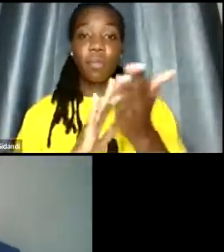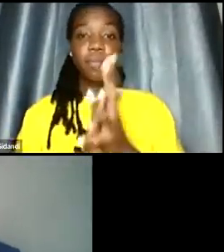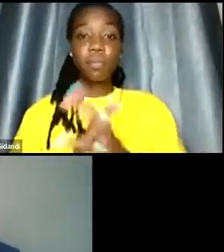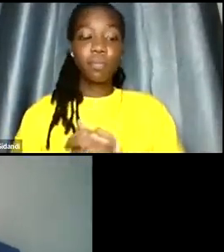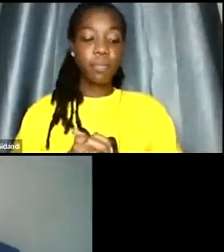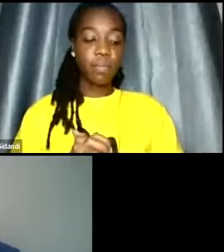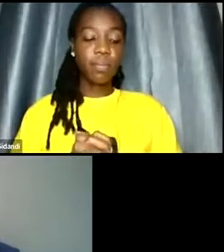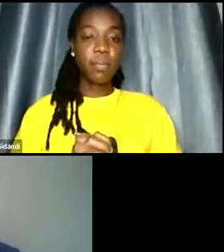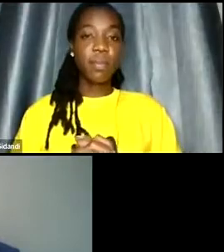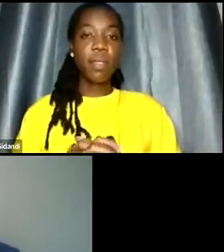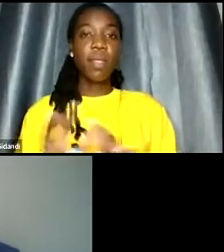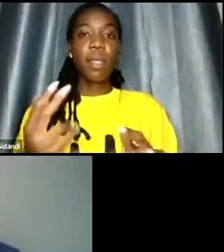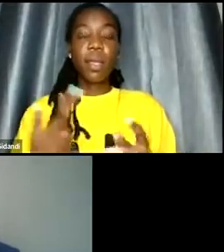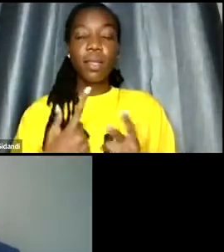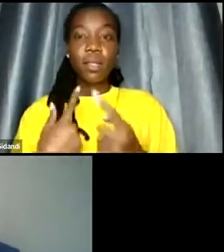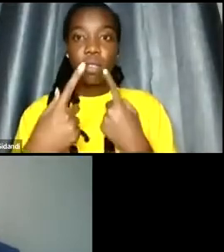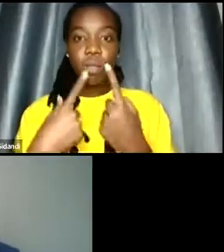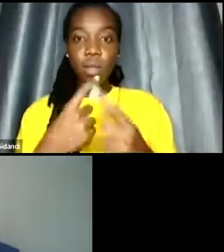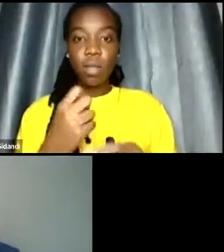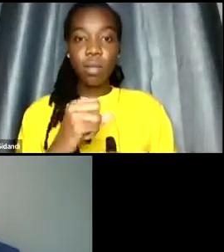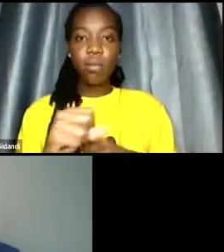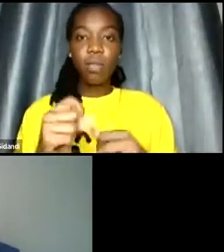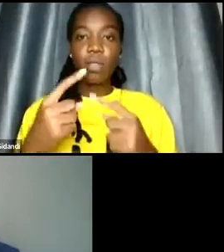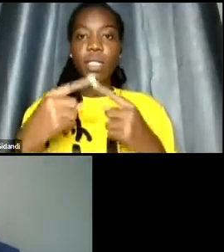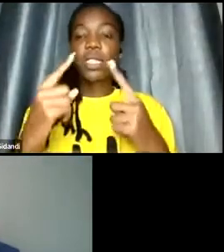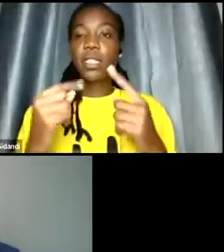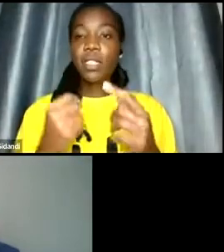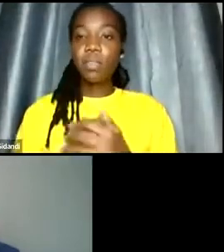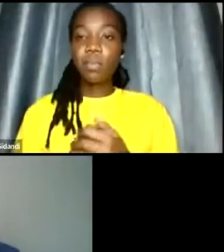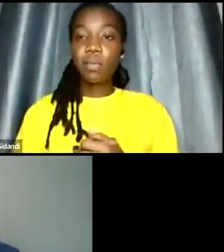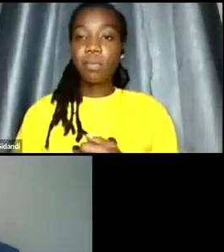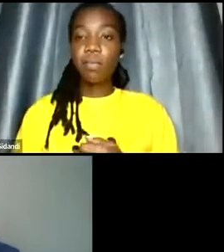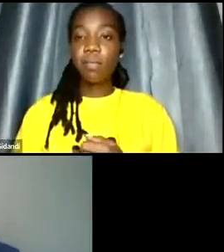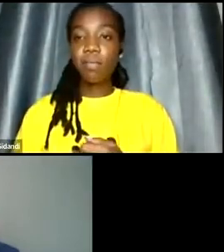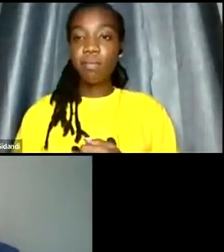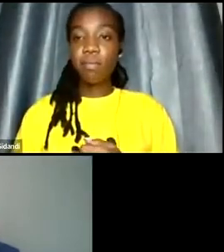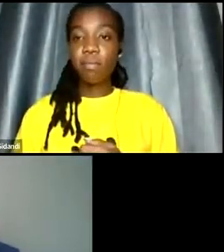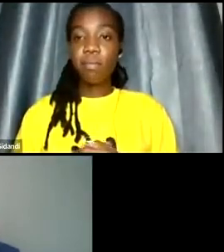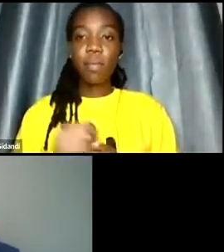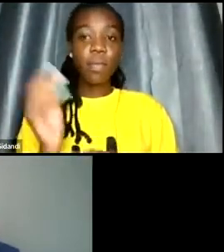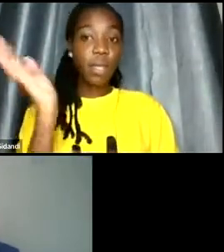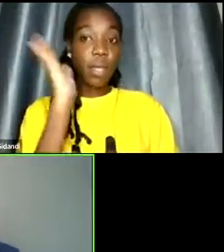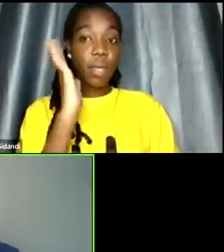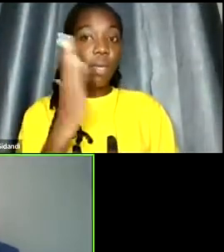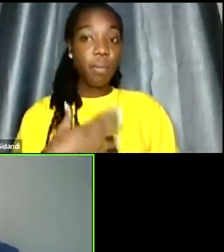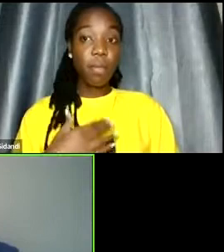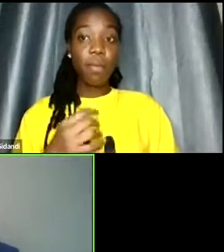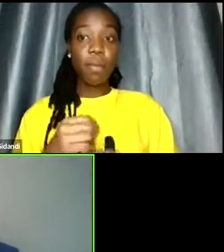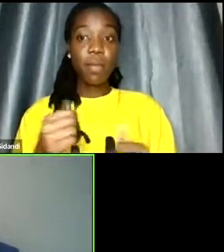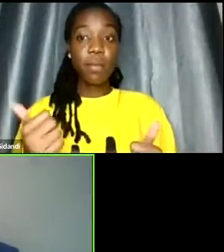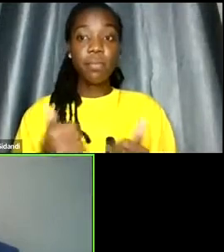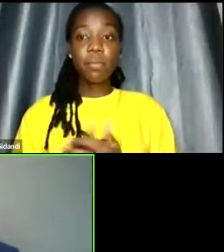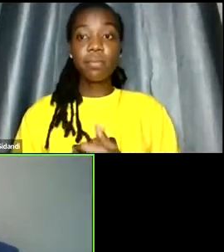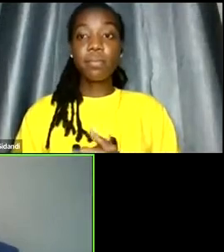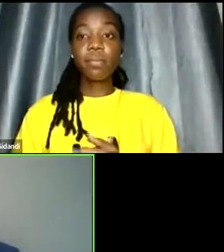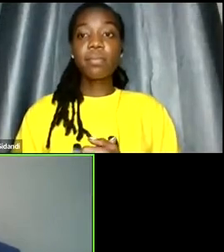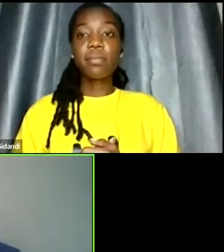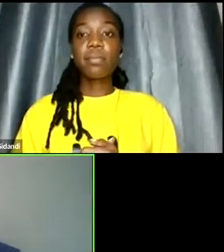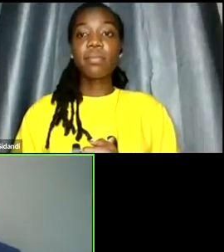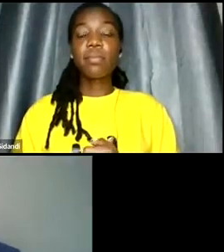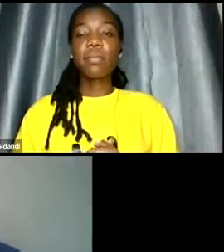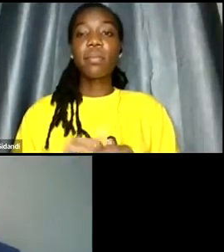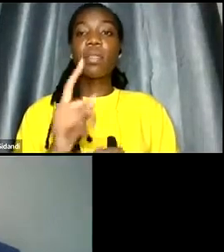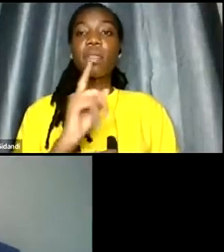We've been talking about in succession, right? You guys can hear me? Yes. Yes. Okay, so I have a